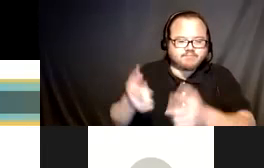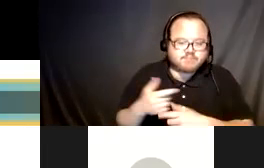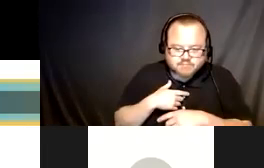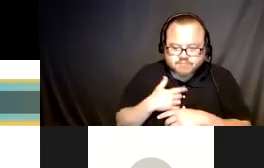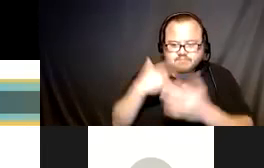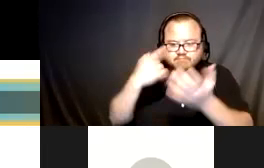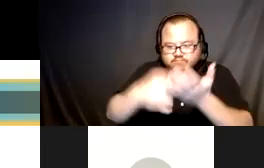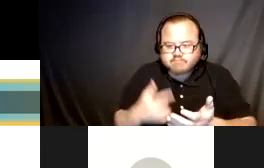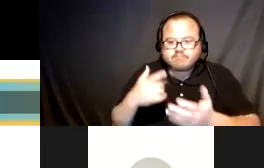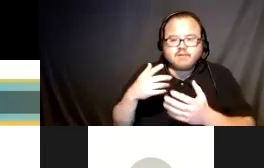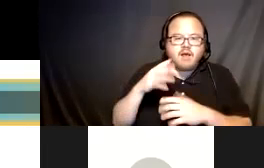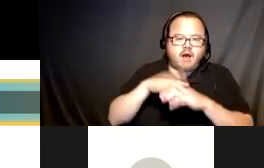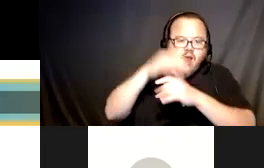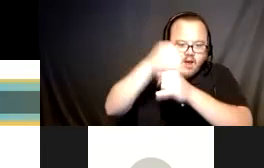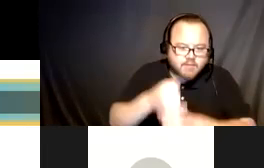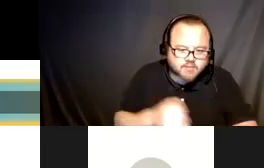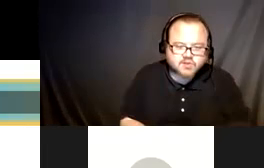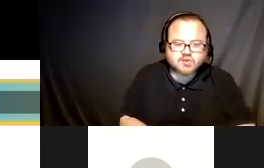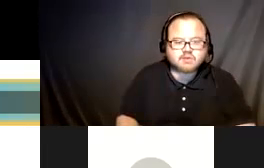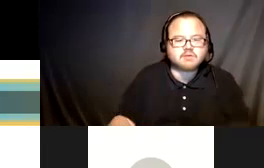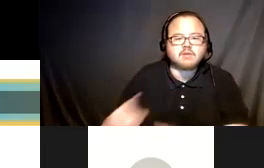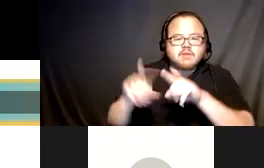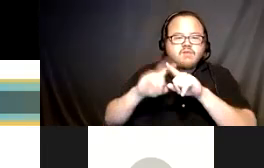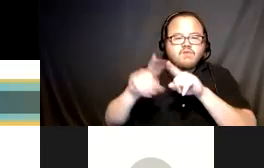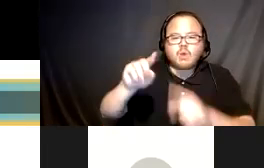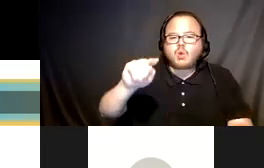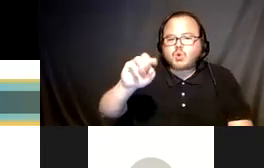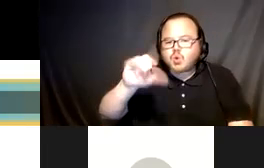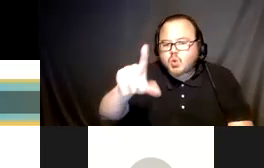and things on campus, different toolkits.